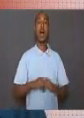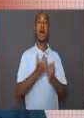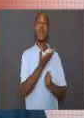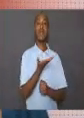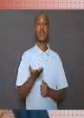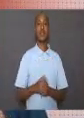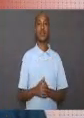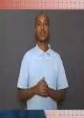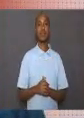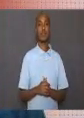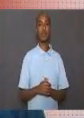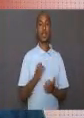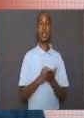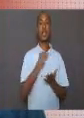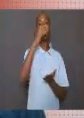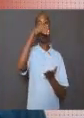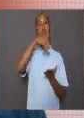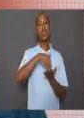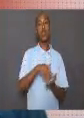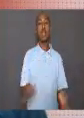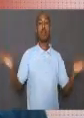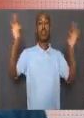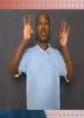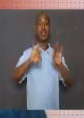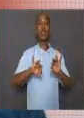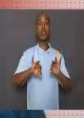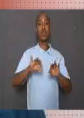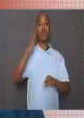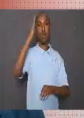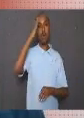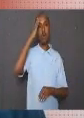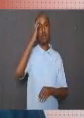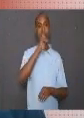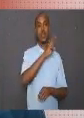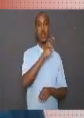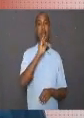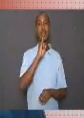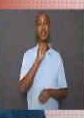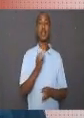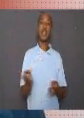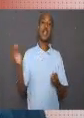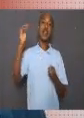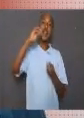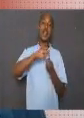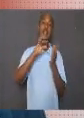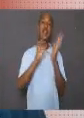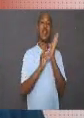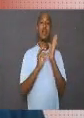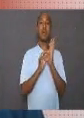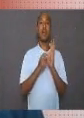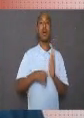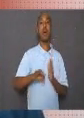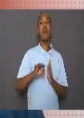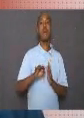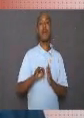However, it is also important to note that there is an increasing number